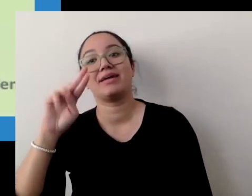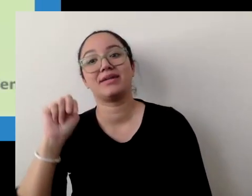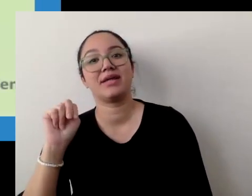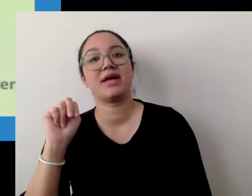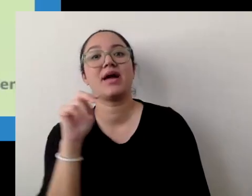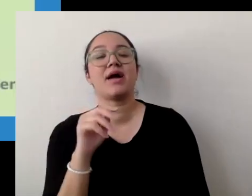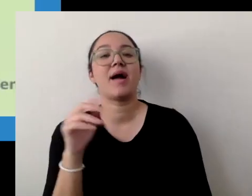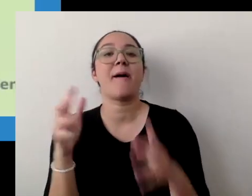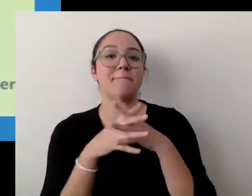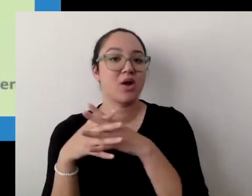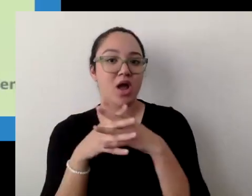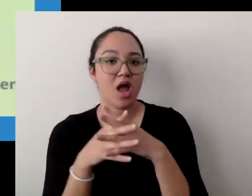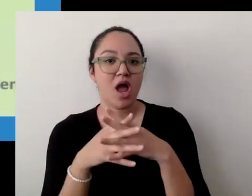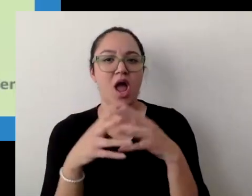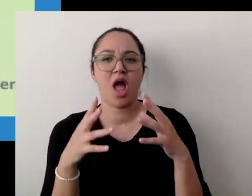involves